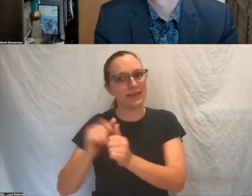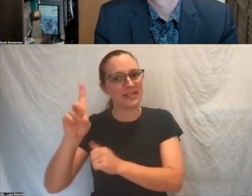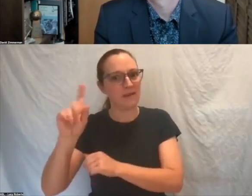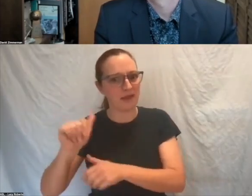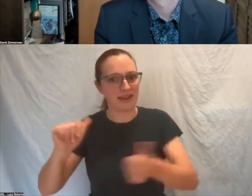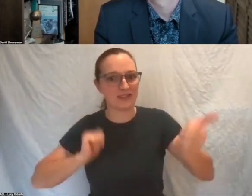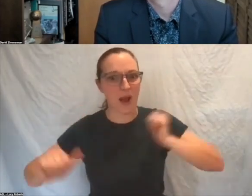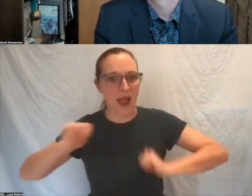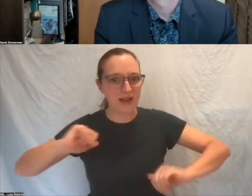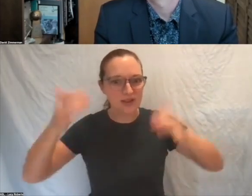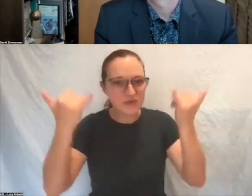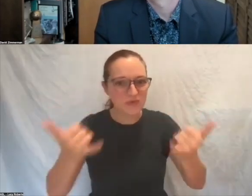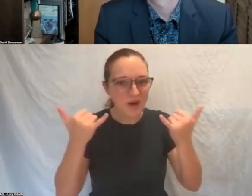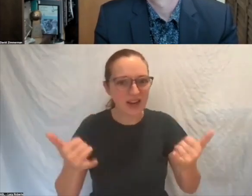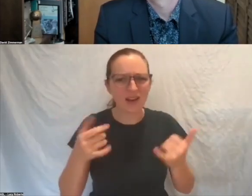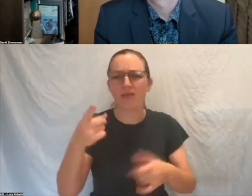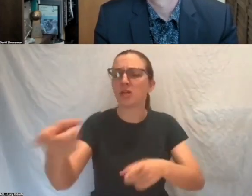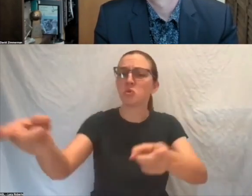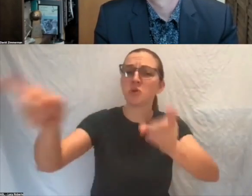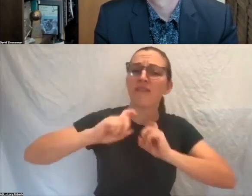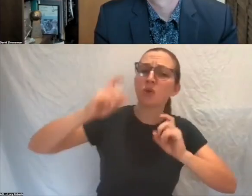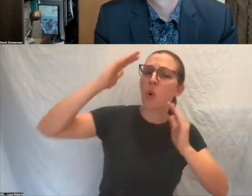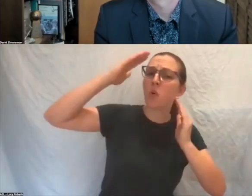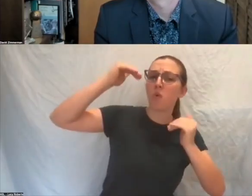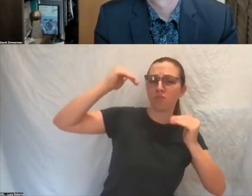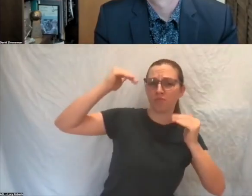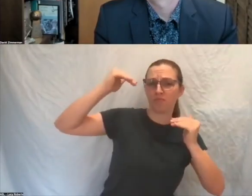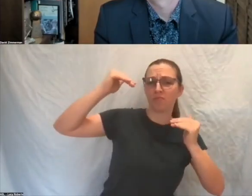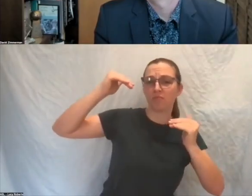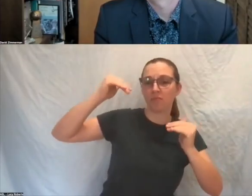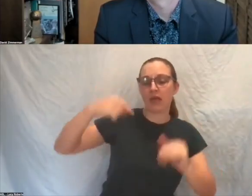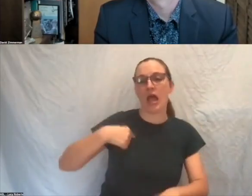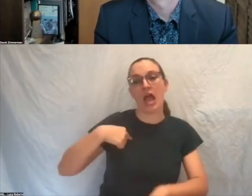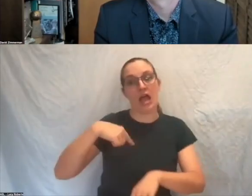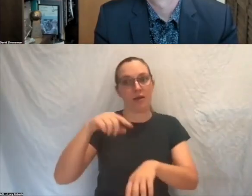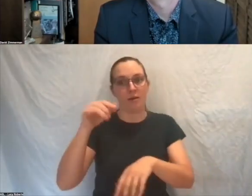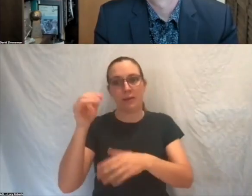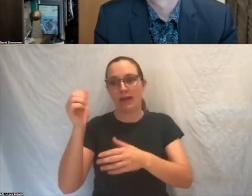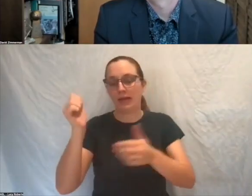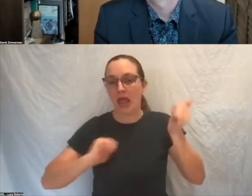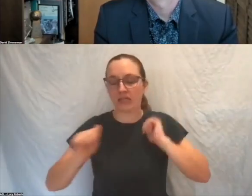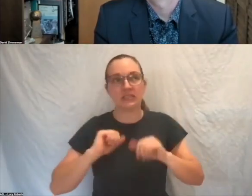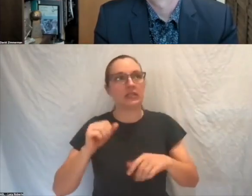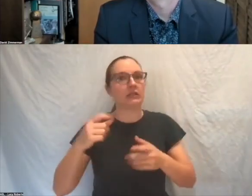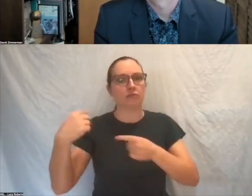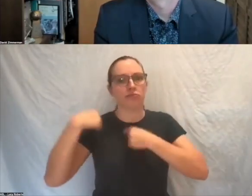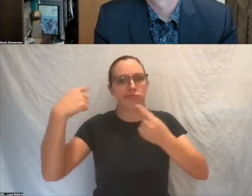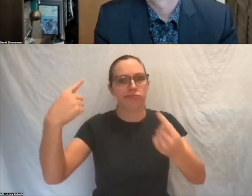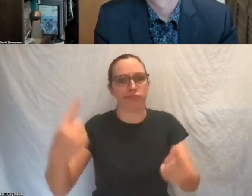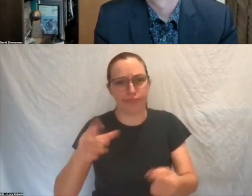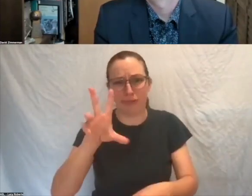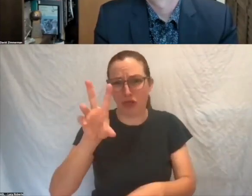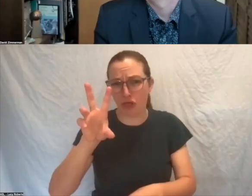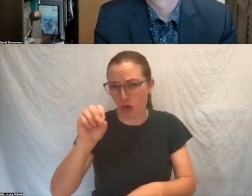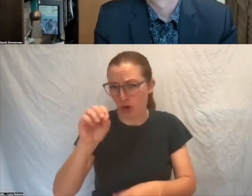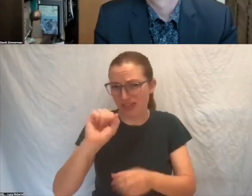just you give us so much hope. And I've been at it for 30 plus years. I